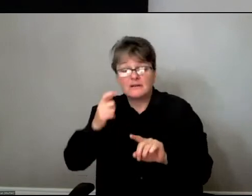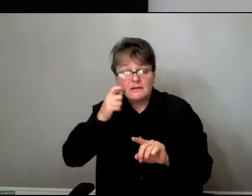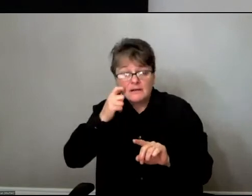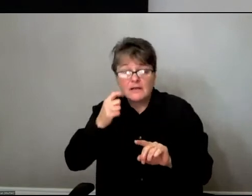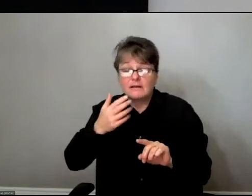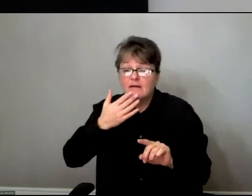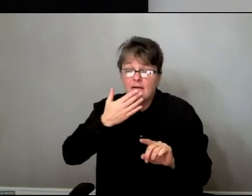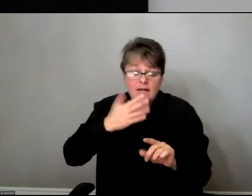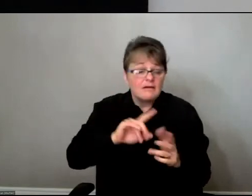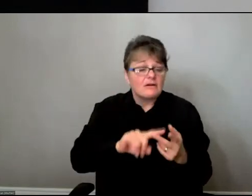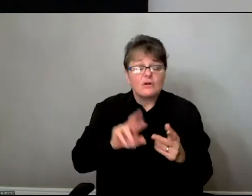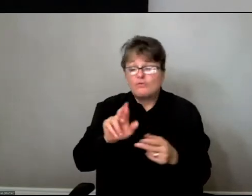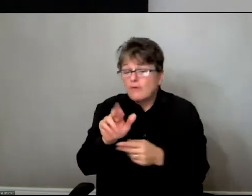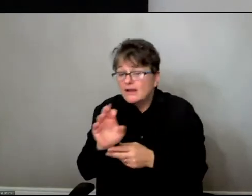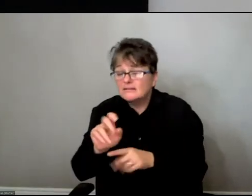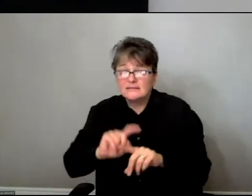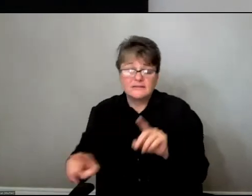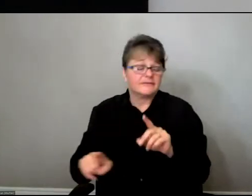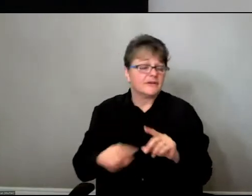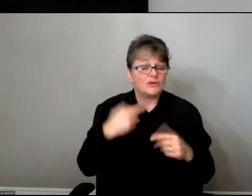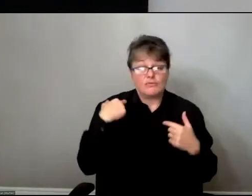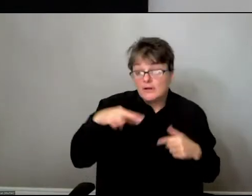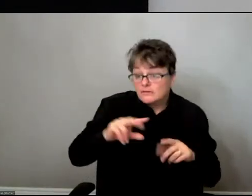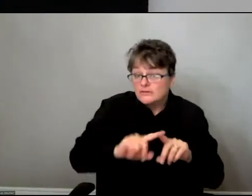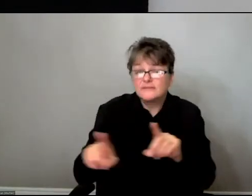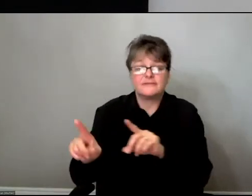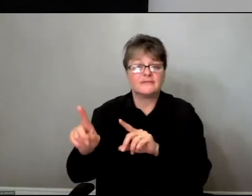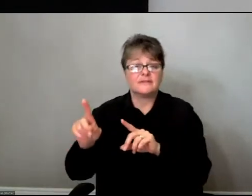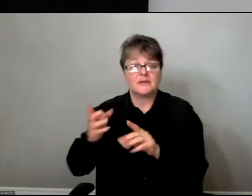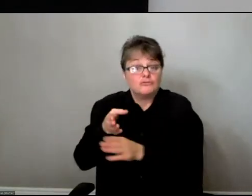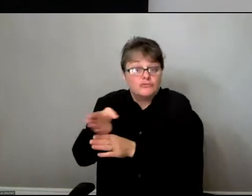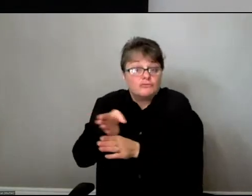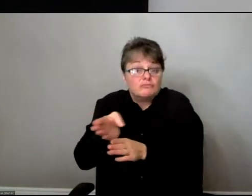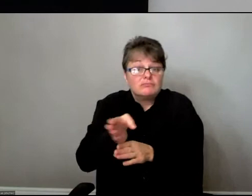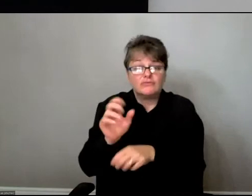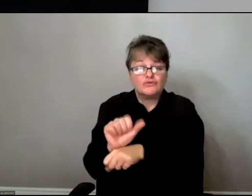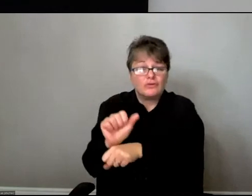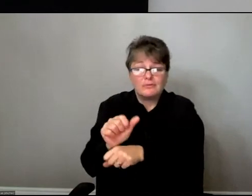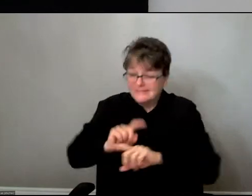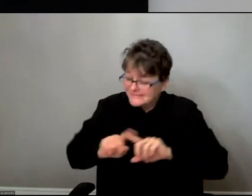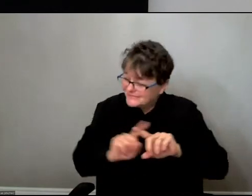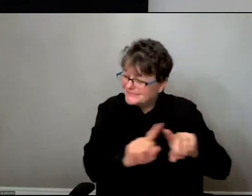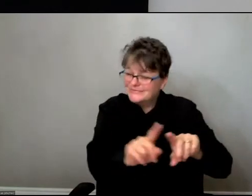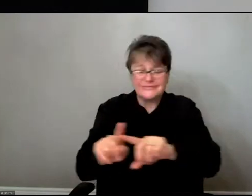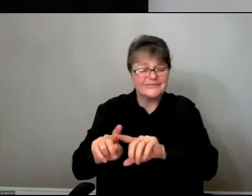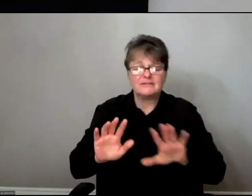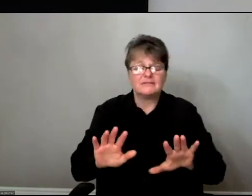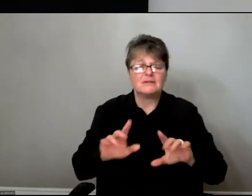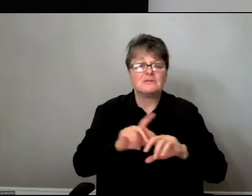race, religion, and professions. It's happening in the home,